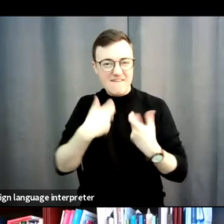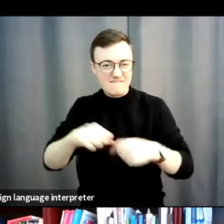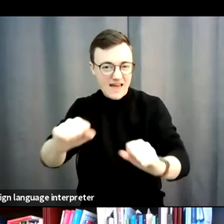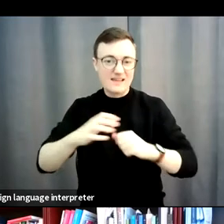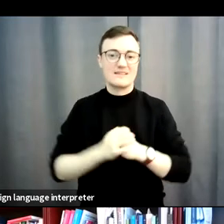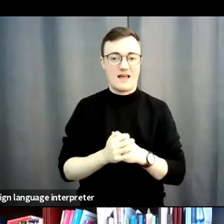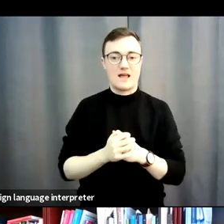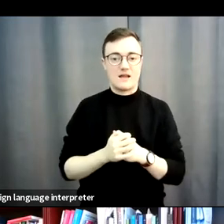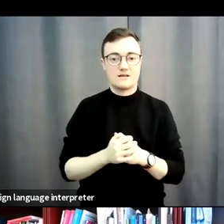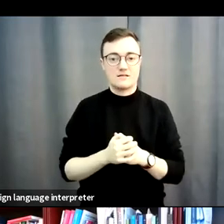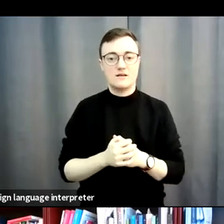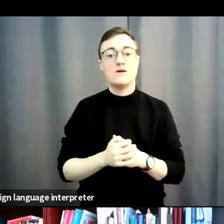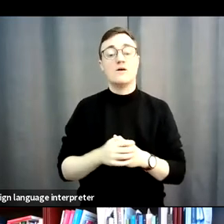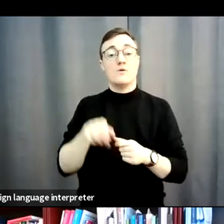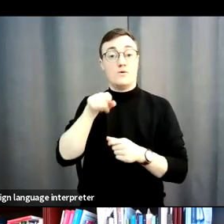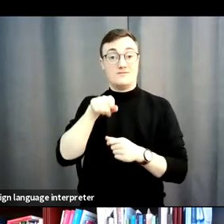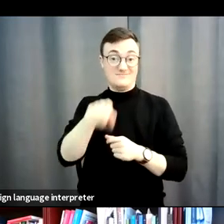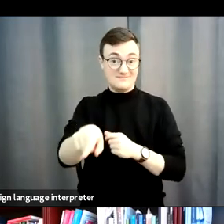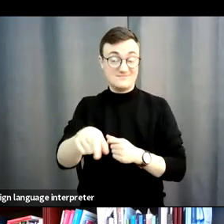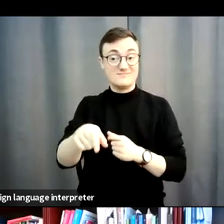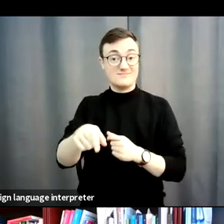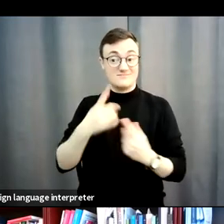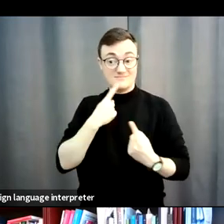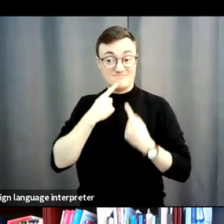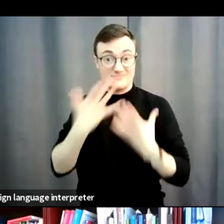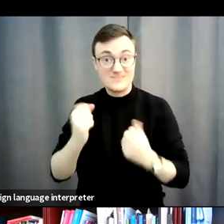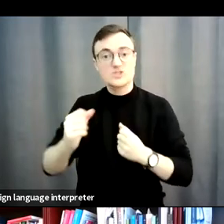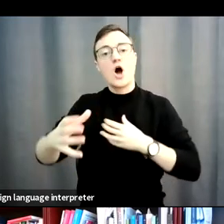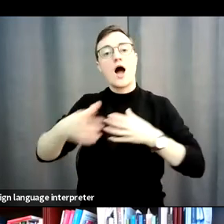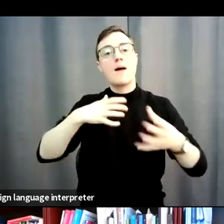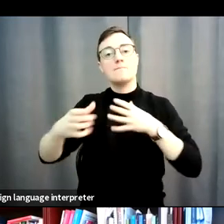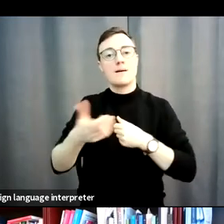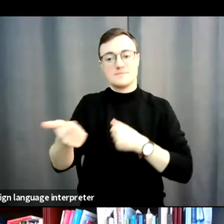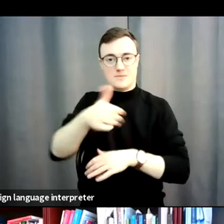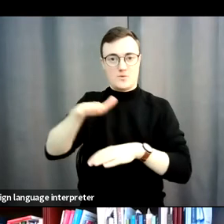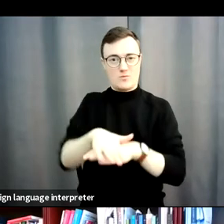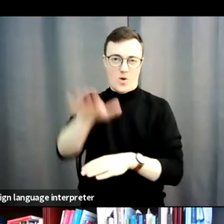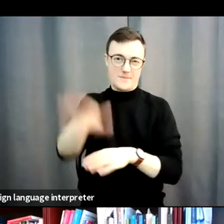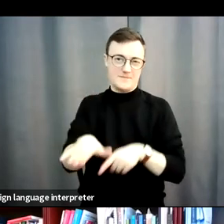to children with disabilities. So this is about inclusion of children in healthcare,